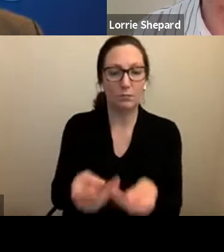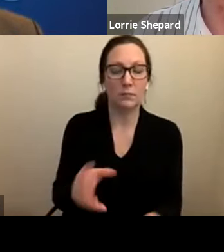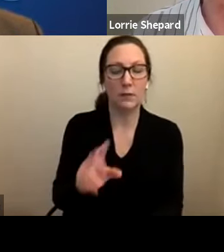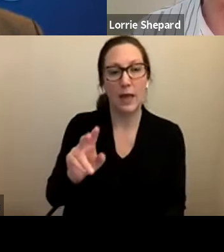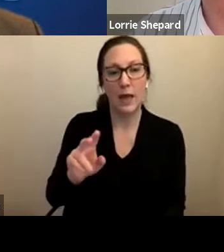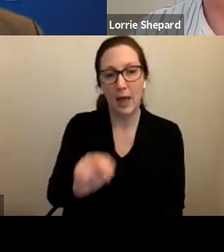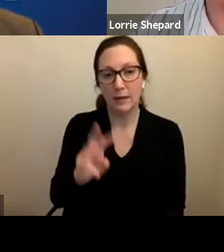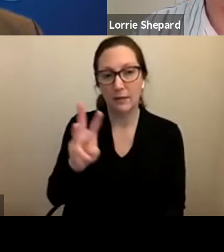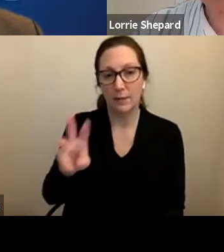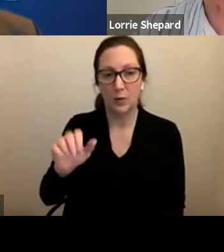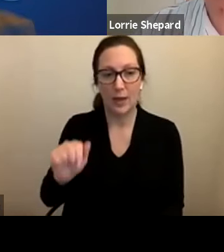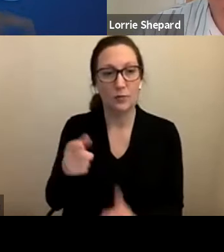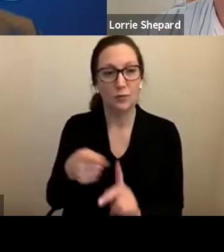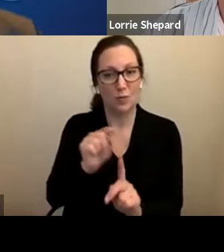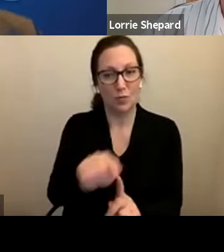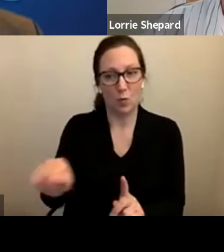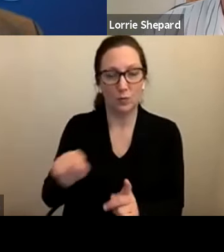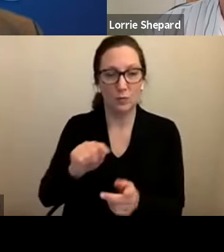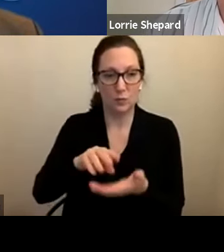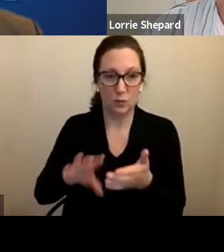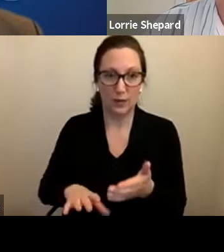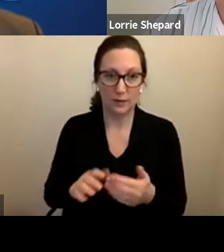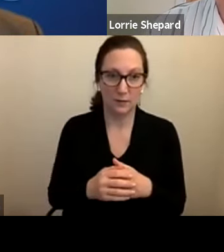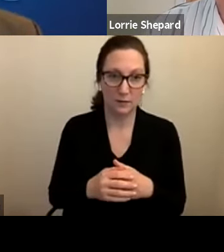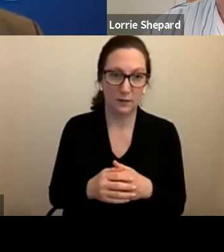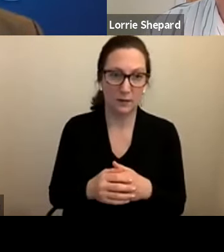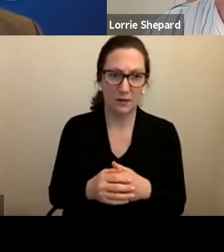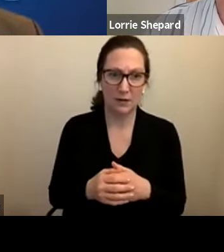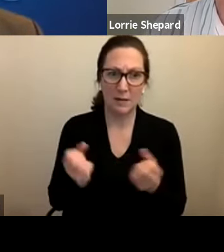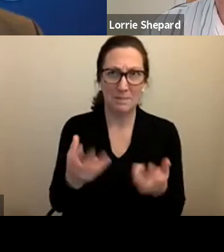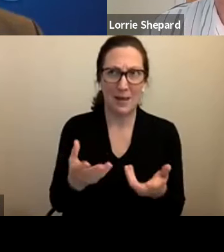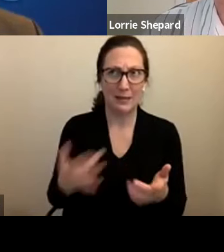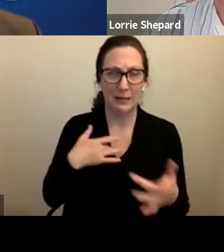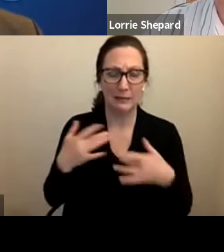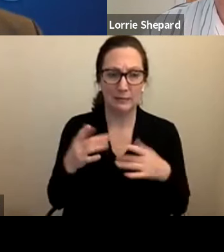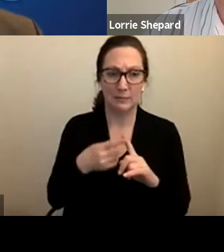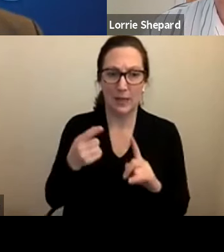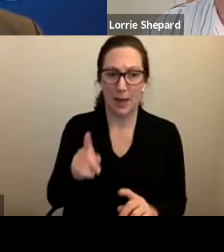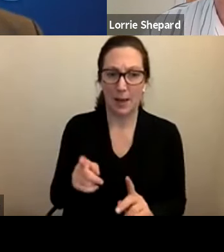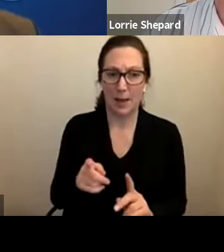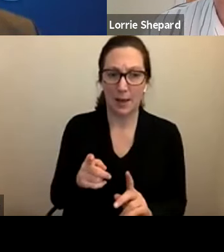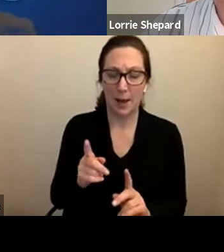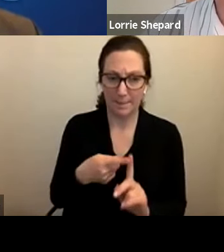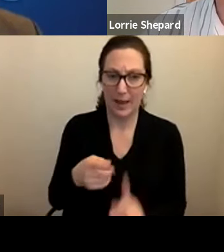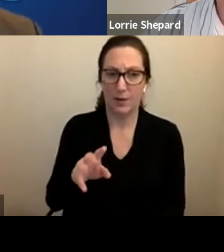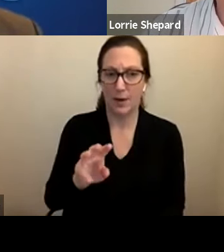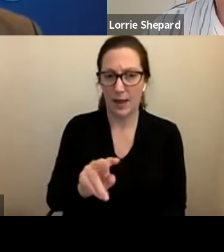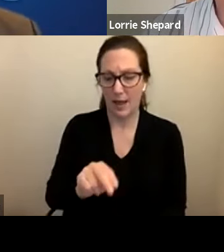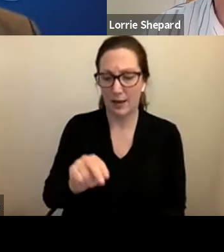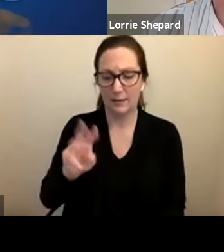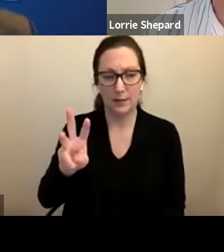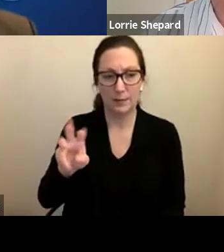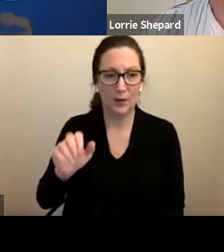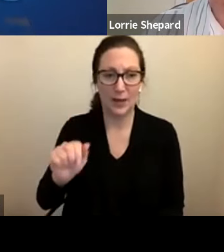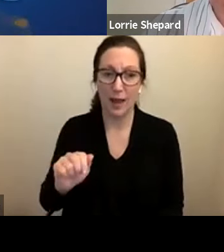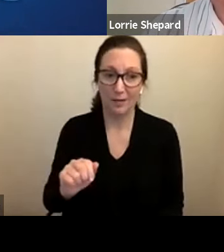students. There are lots of things that worry me about the NWEA. I showed you the one about multiple choice. The other thing